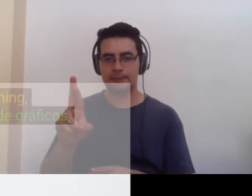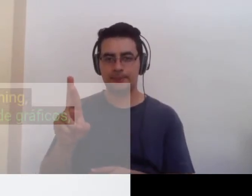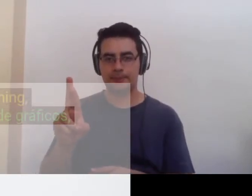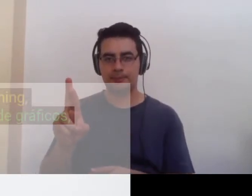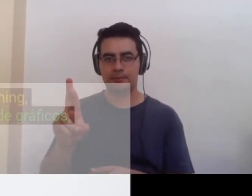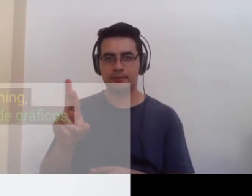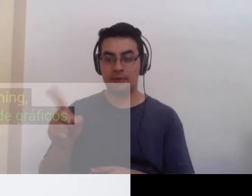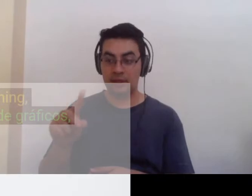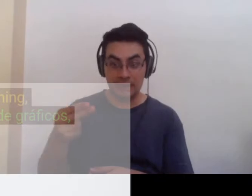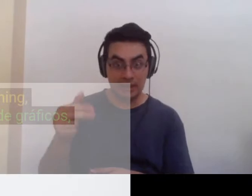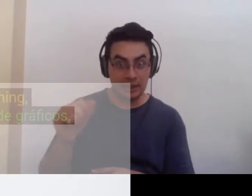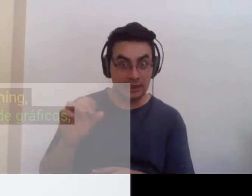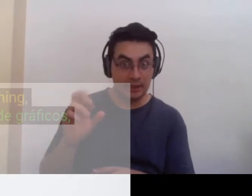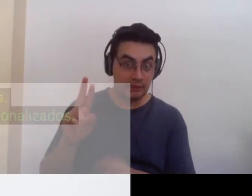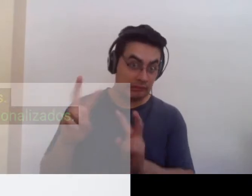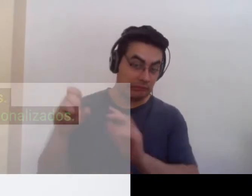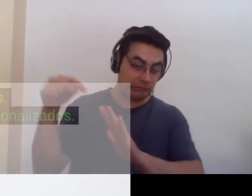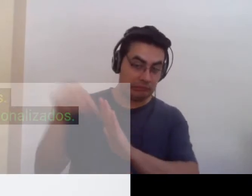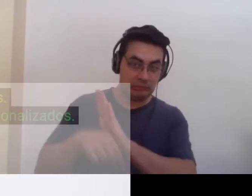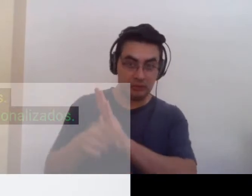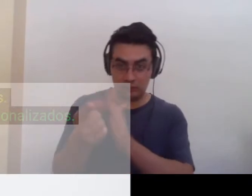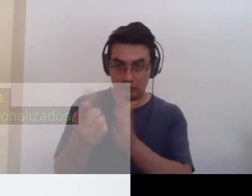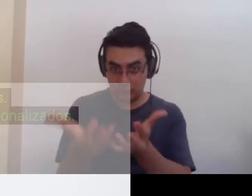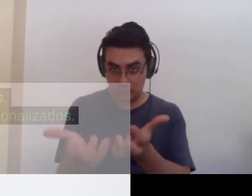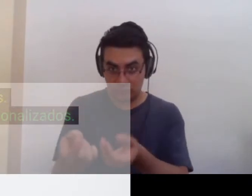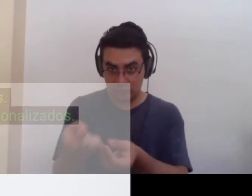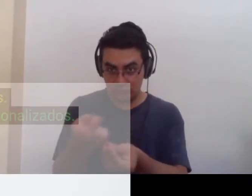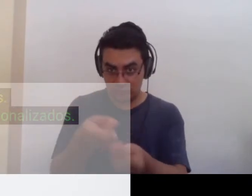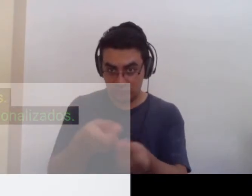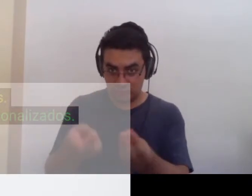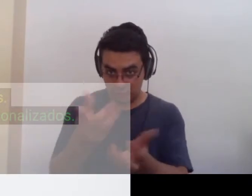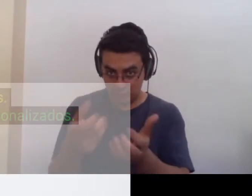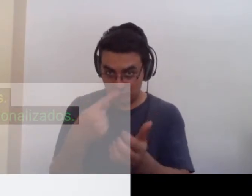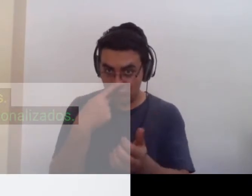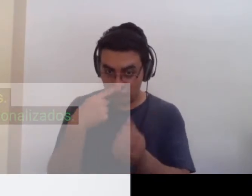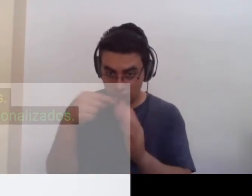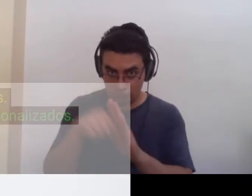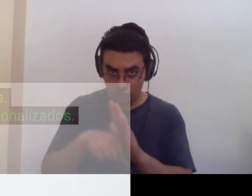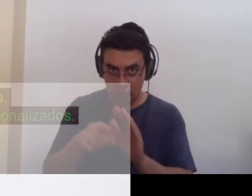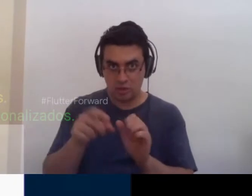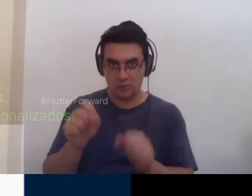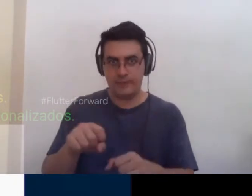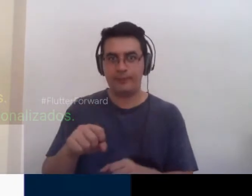get really into graphics programming, Flutter lets you create custom fragment shaders.